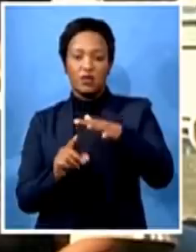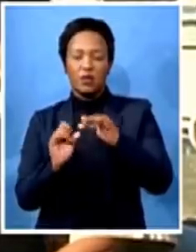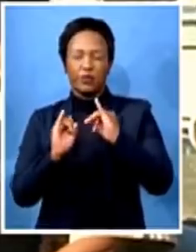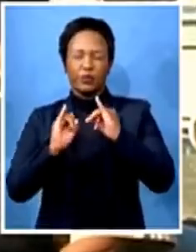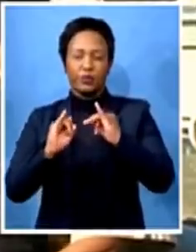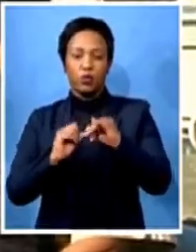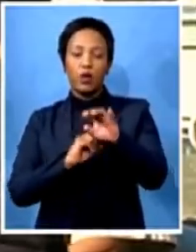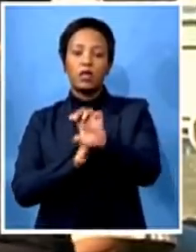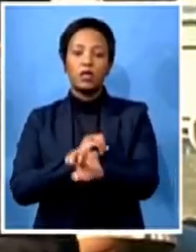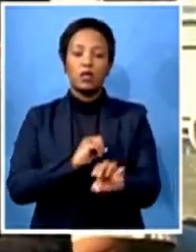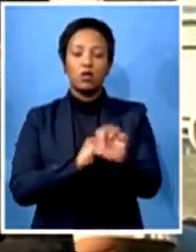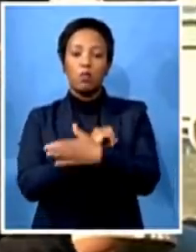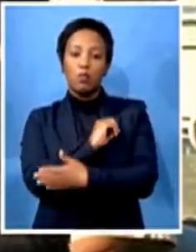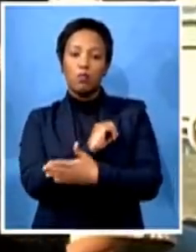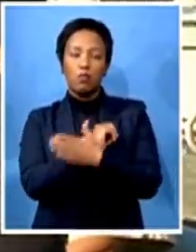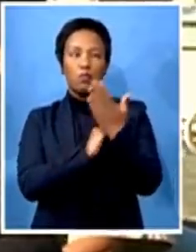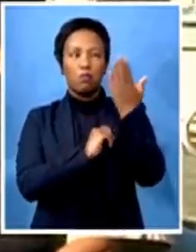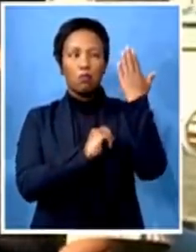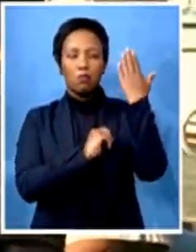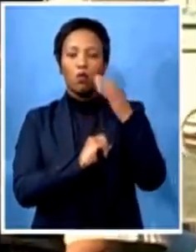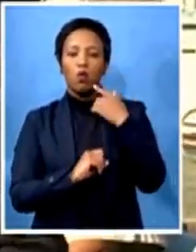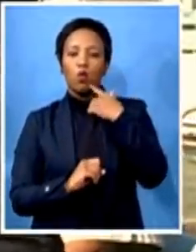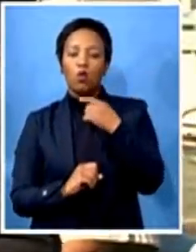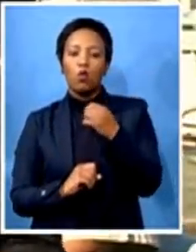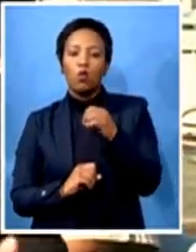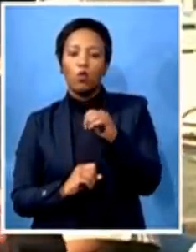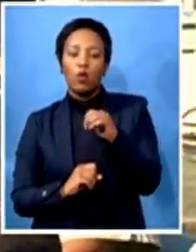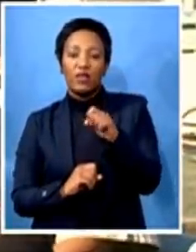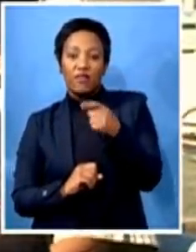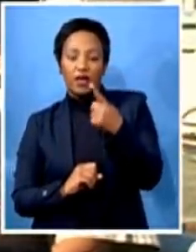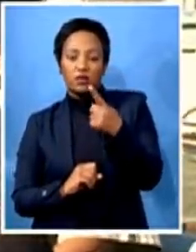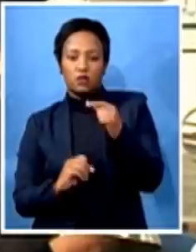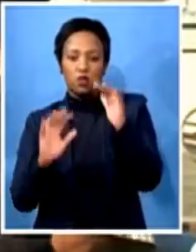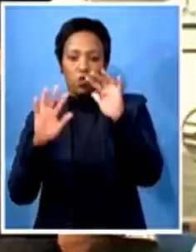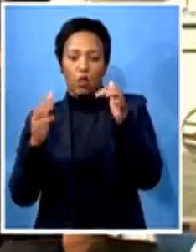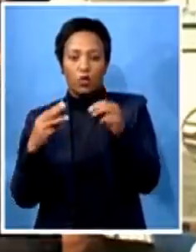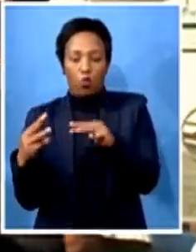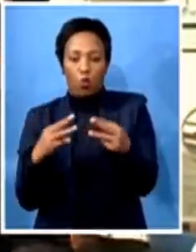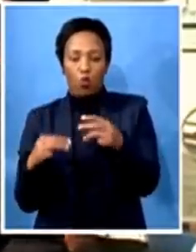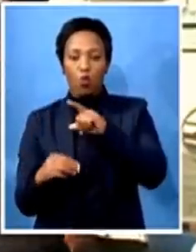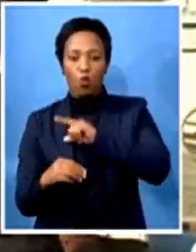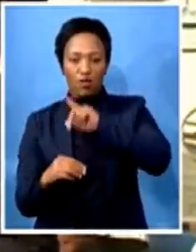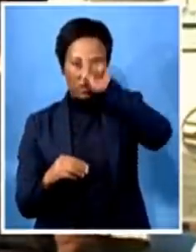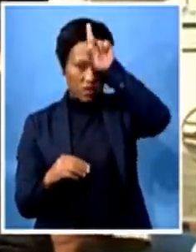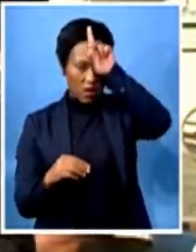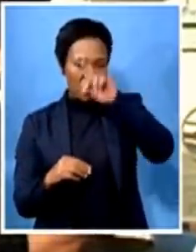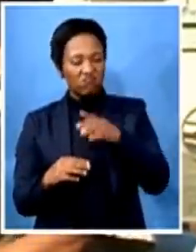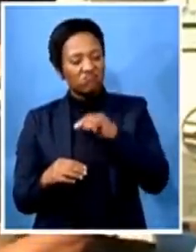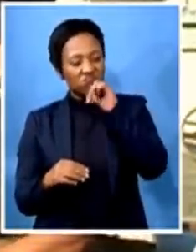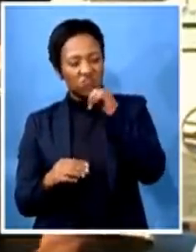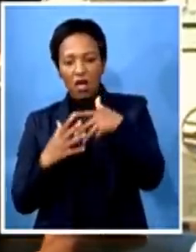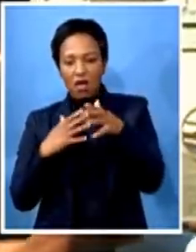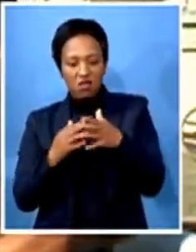during the First and Second World War, where Germany was allowed to do whatever it wanted in terms of the policy of appeasement.